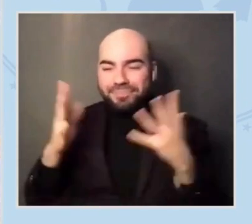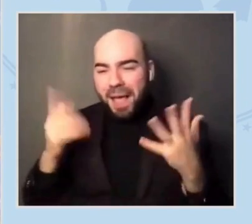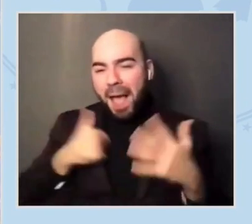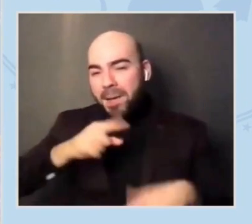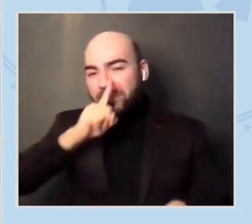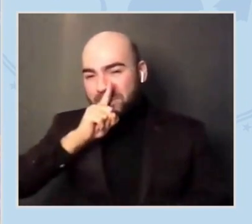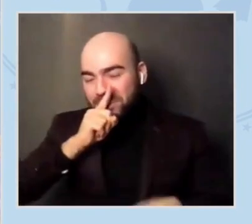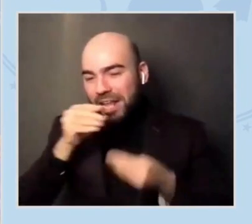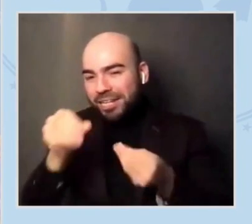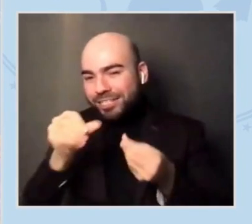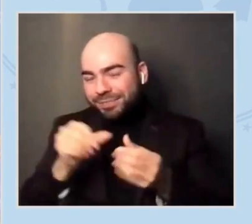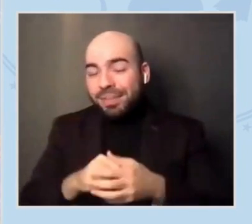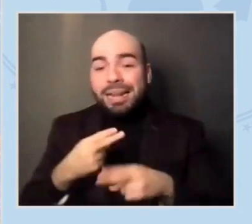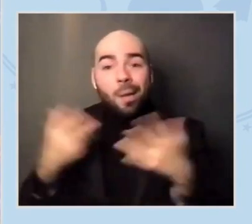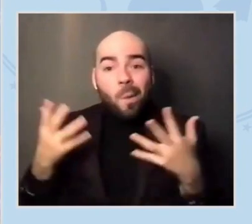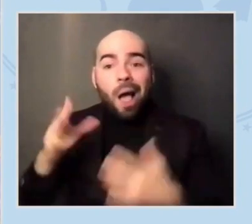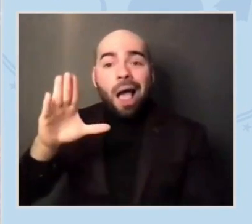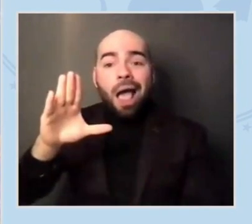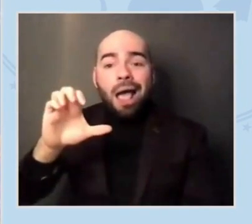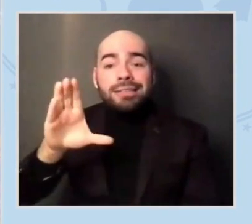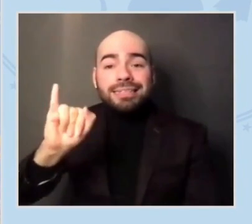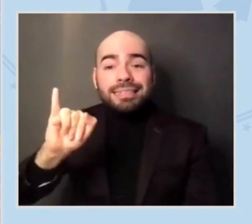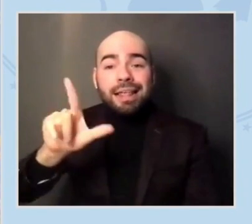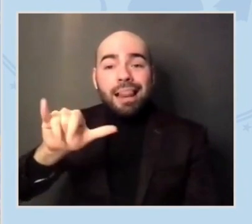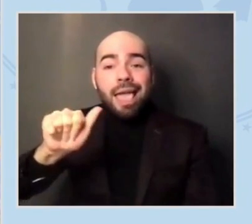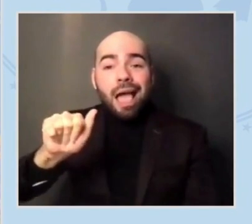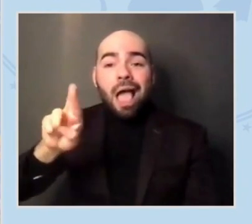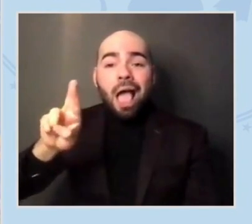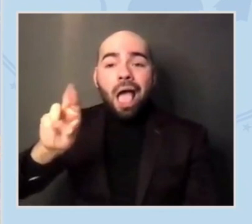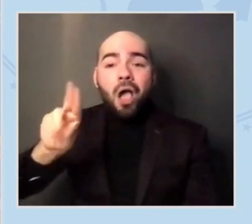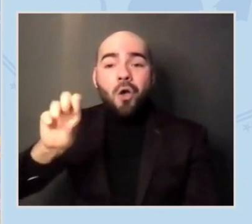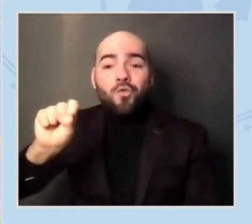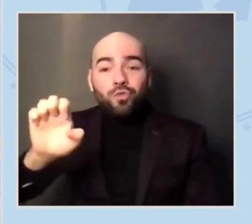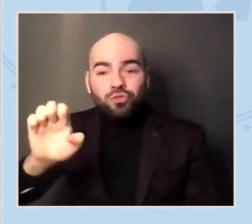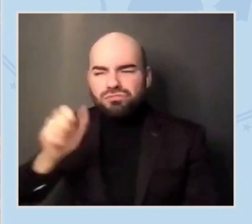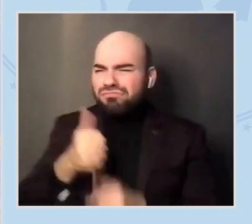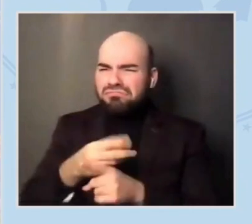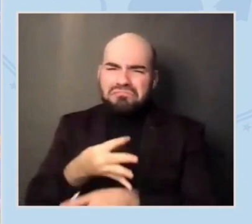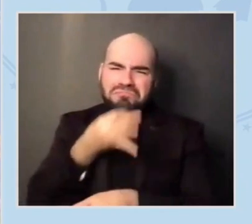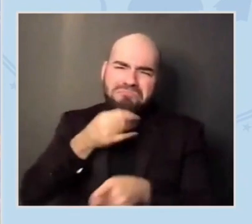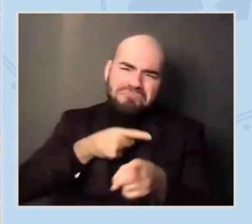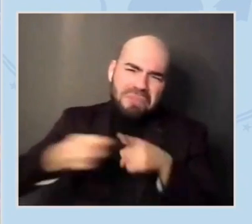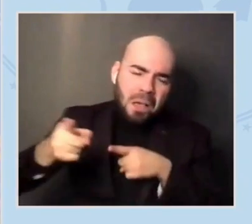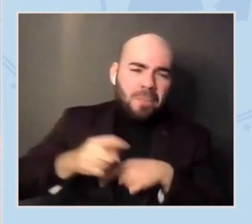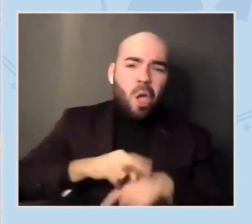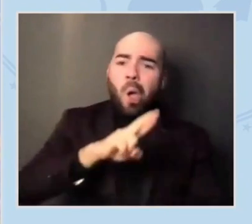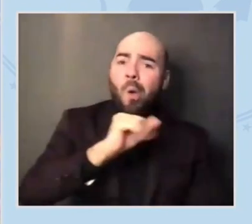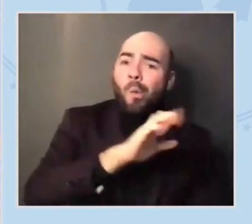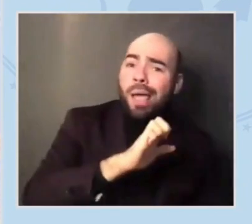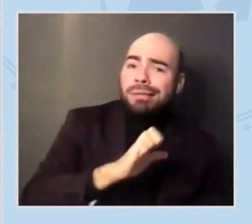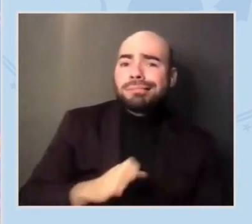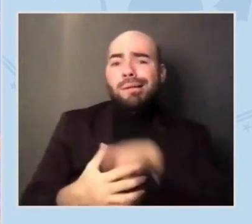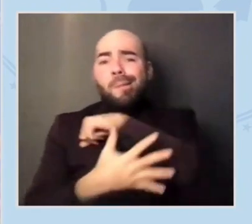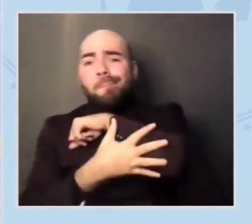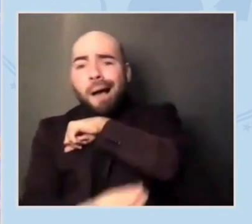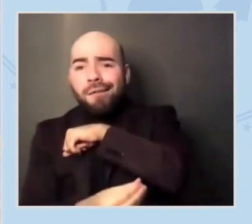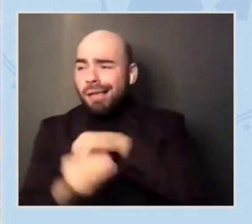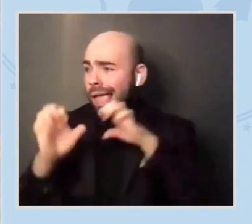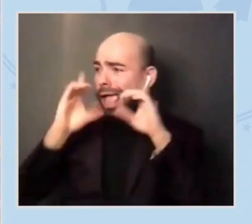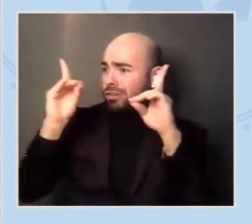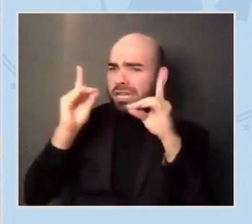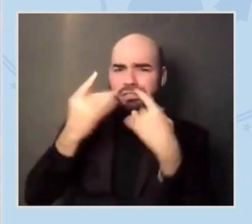distinguished economists in the country, an expert on labor economics and race, poverty, and education, dean of the Princeton School of Public